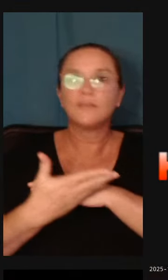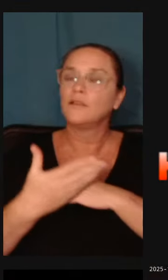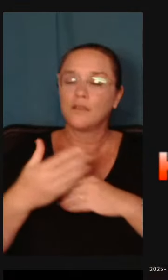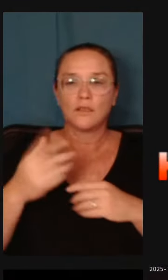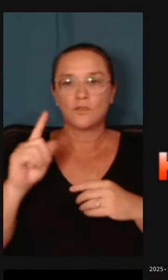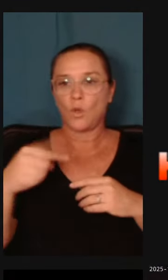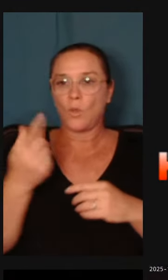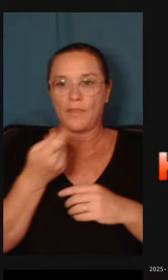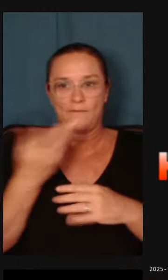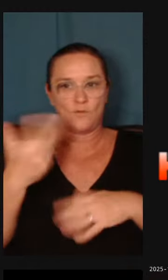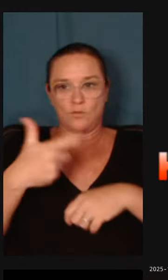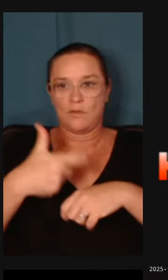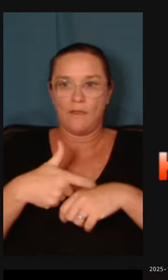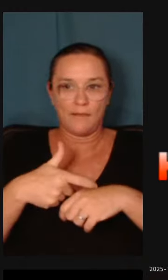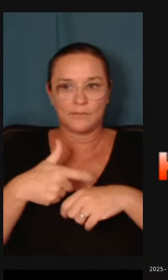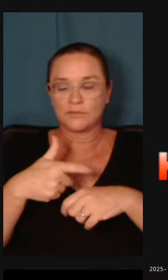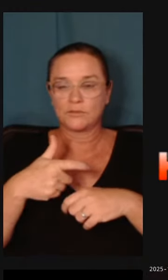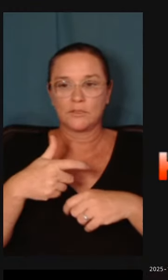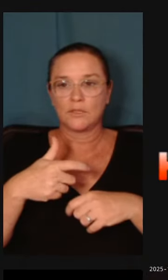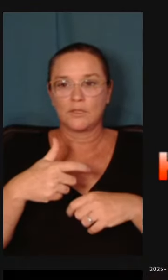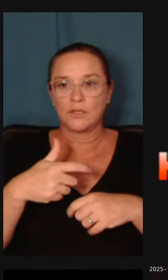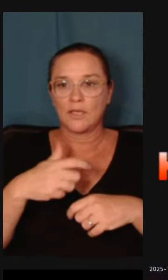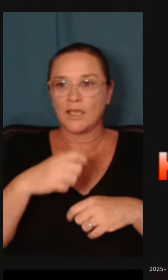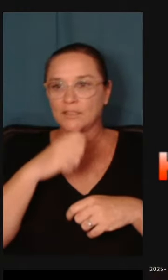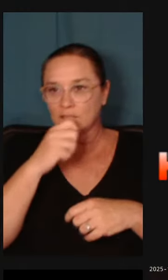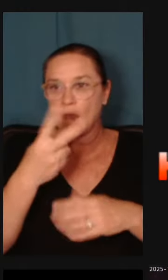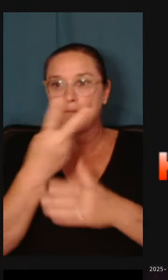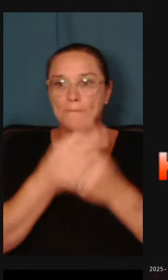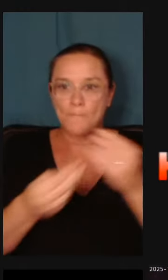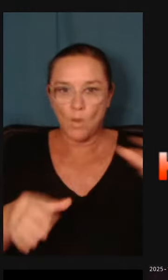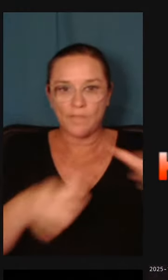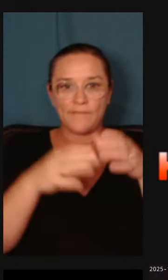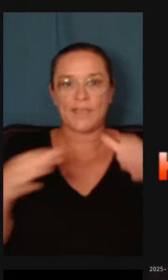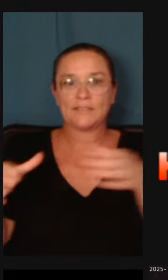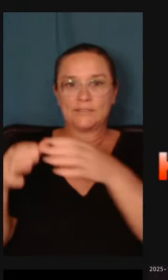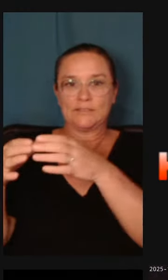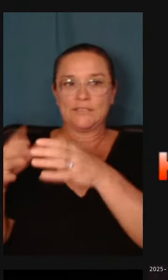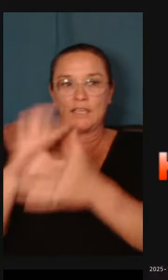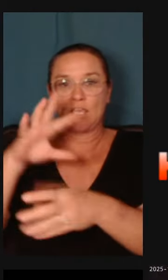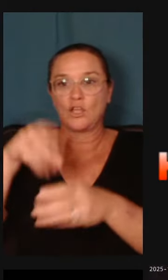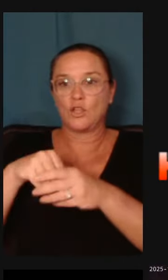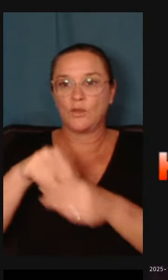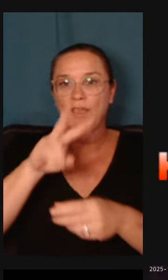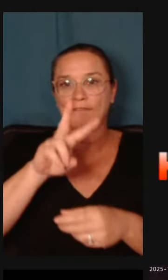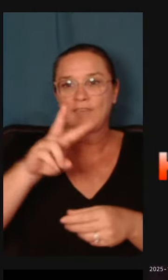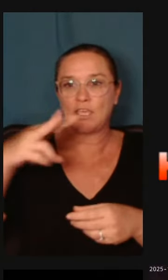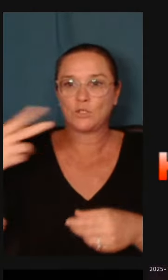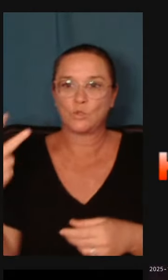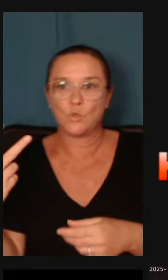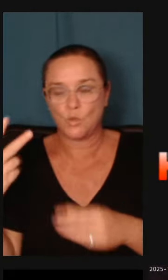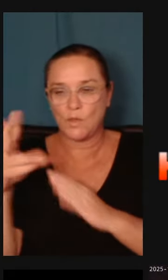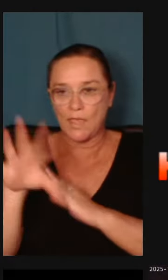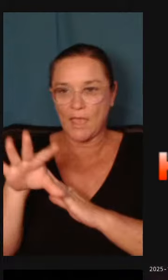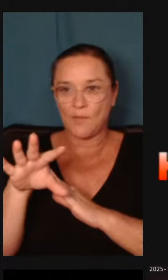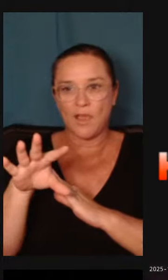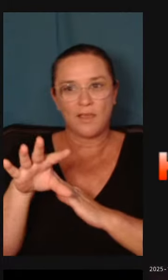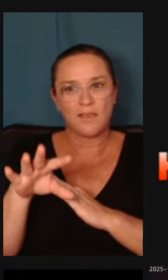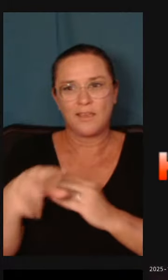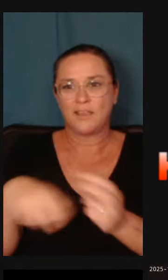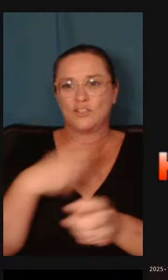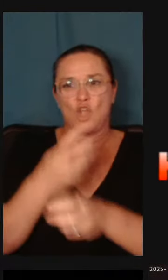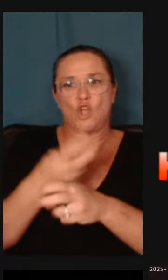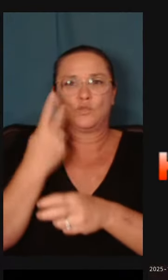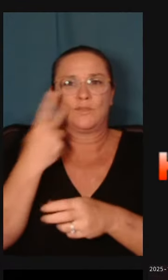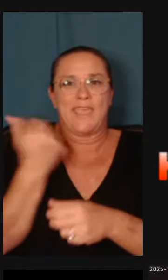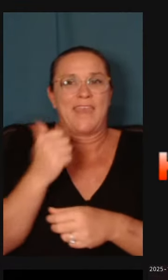it hasn't been out of both vents, including the V2 camera, which is incredibly difficult to see anything at